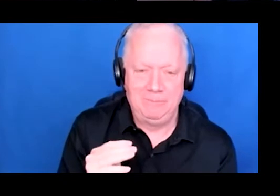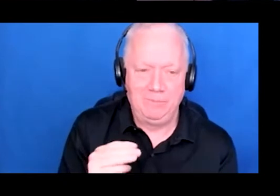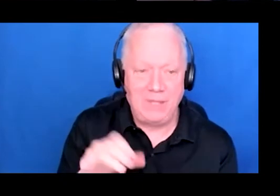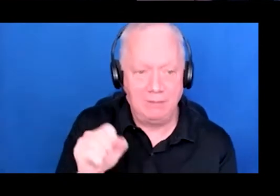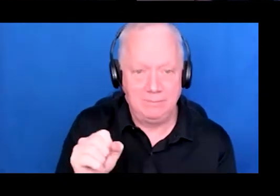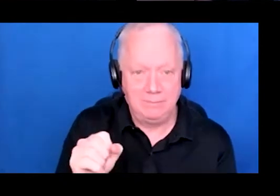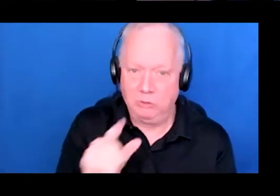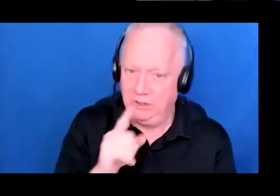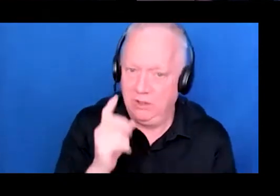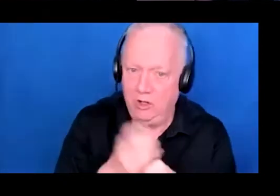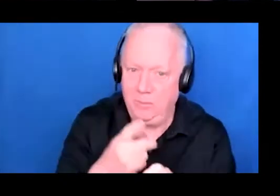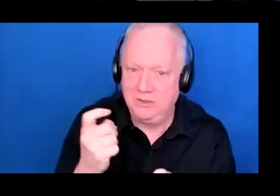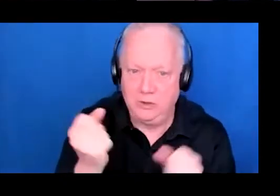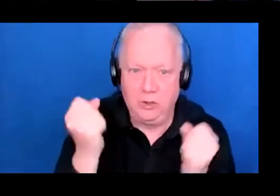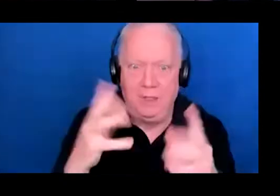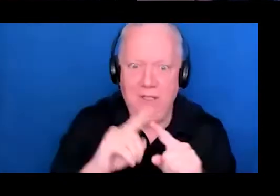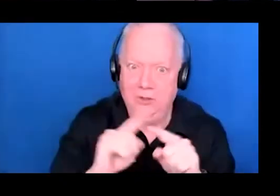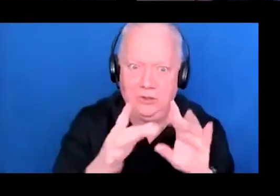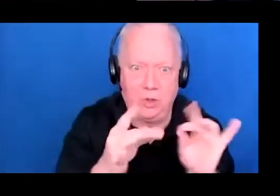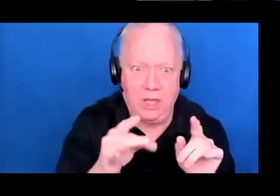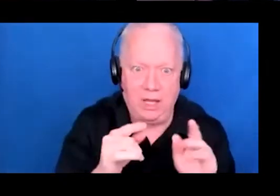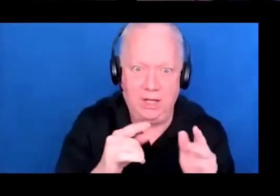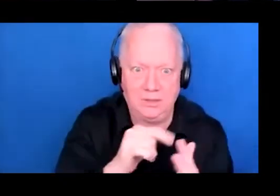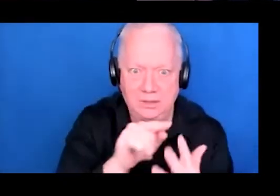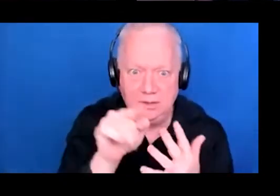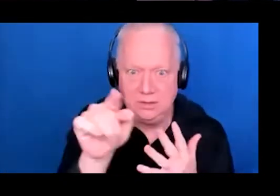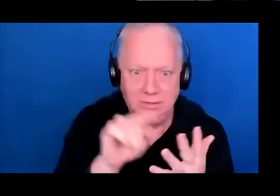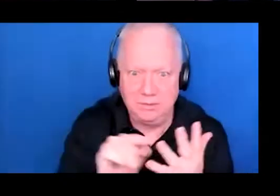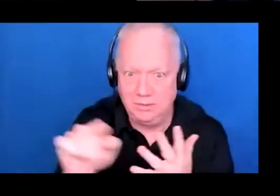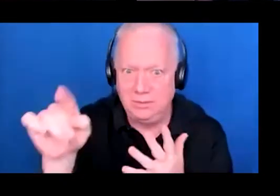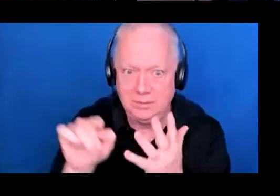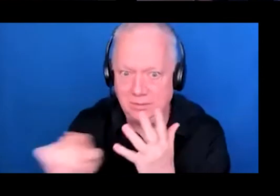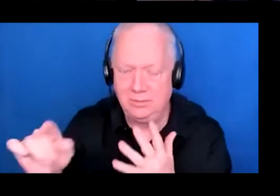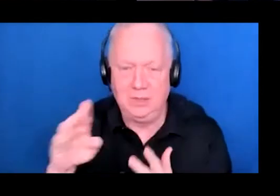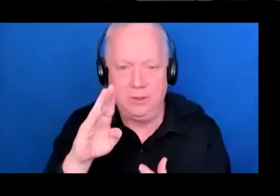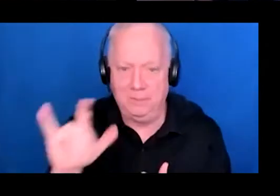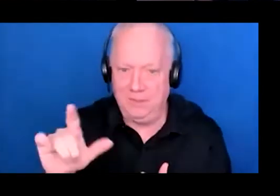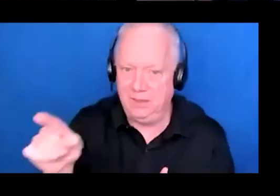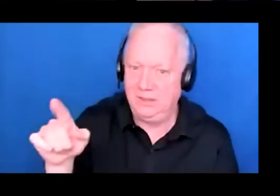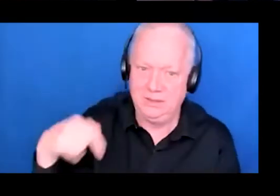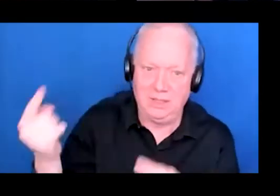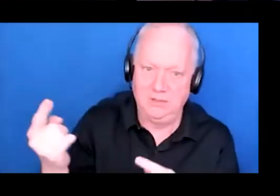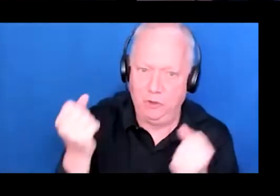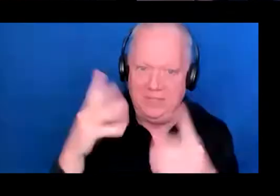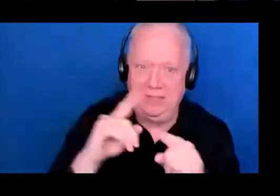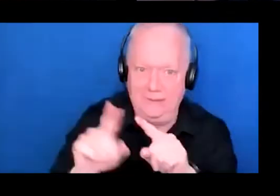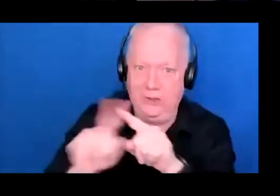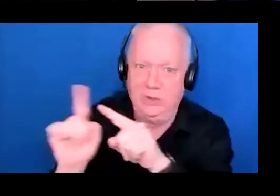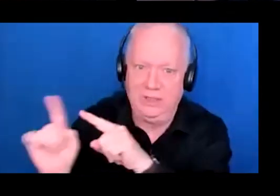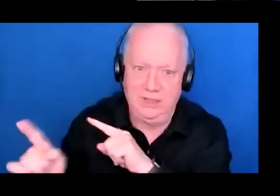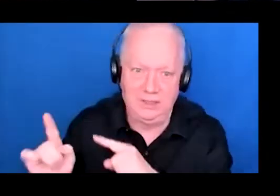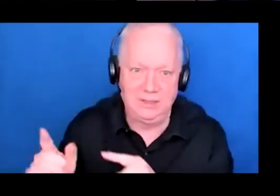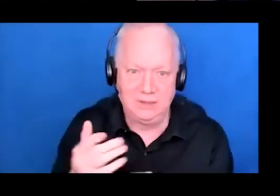It was really hard because there's so many storylines too. Bill has done so many different things,